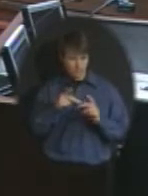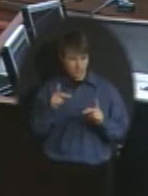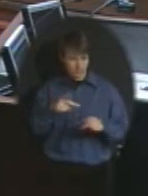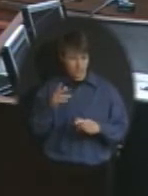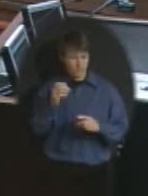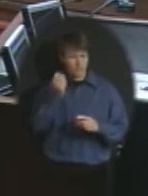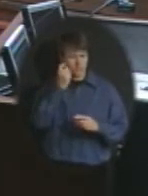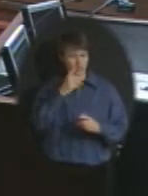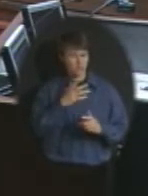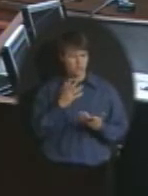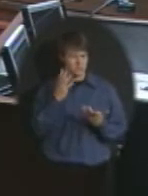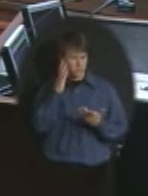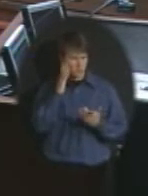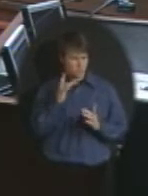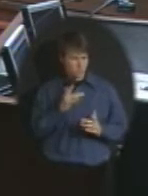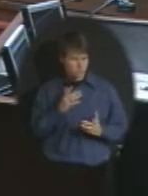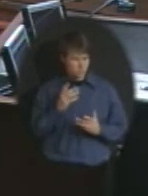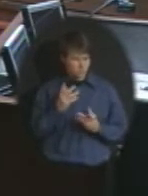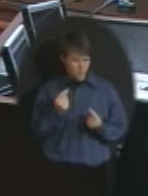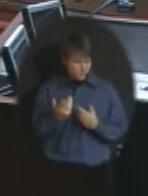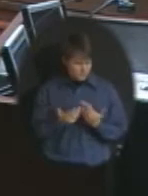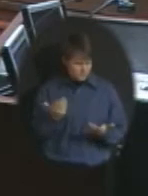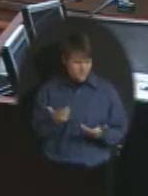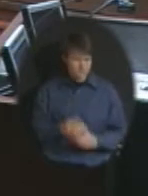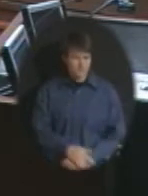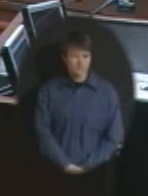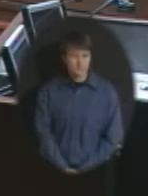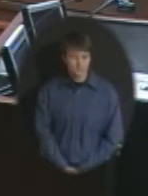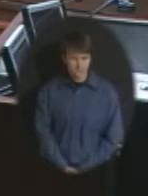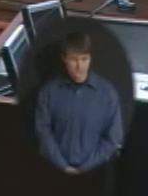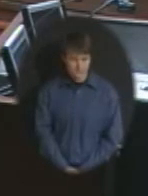or have some idea of what we're doing here.